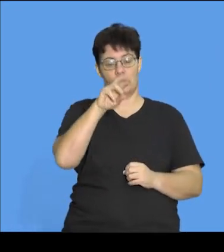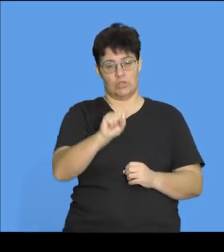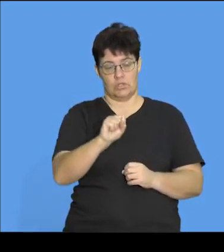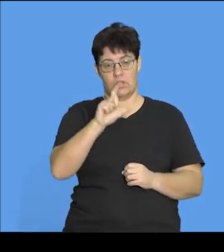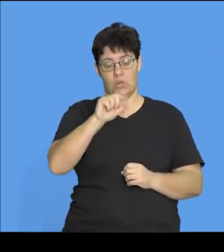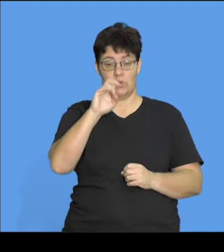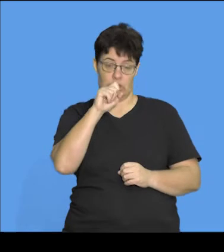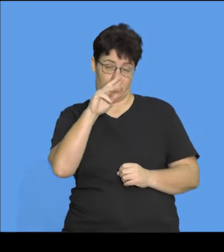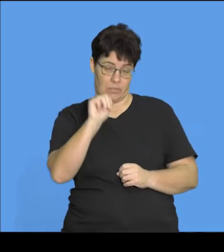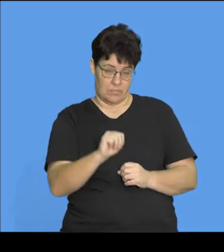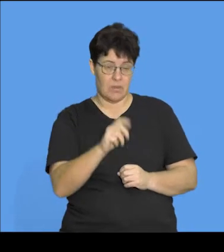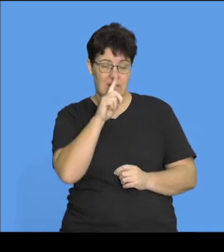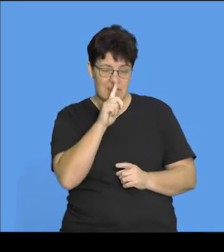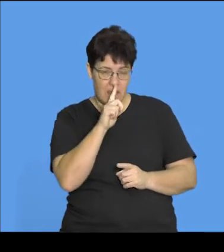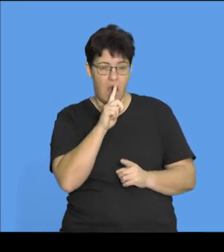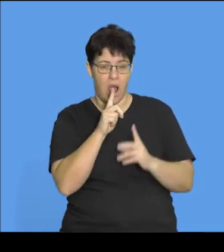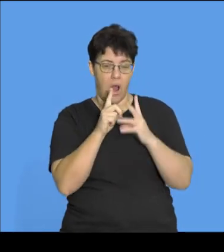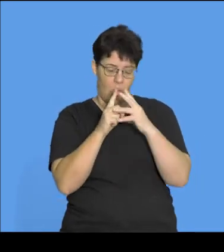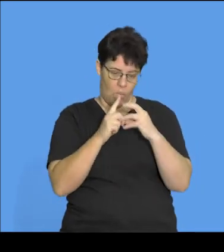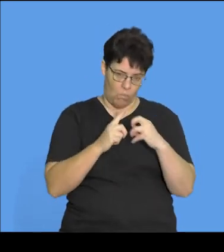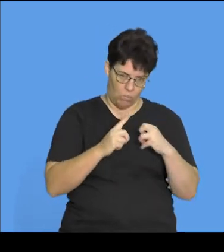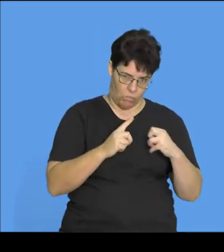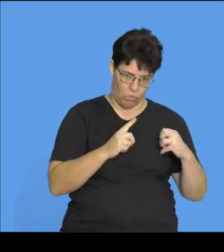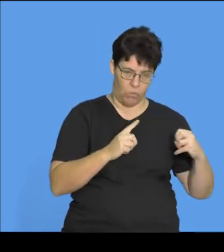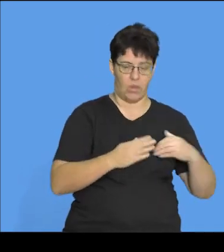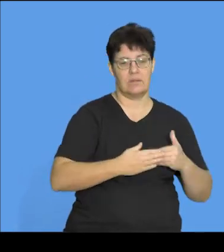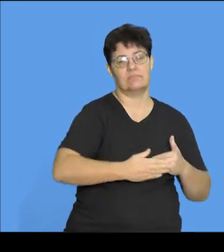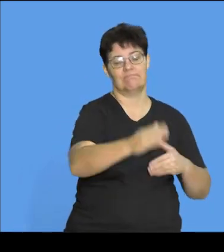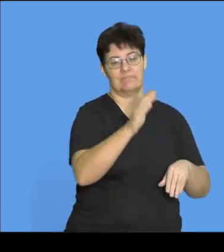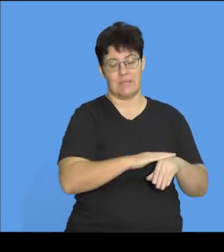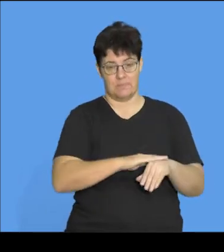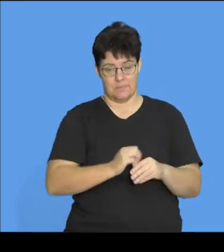see gradually degenerating over the next period of while.